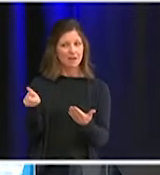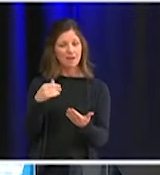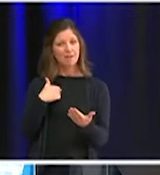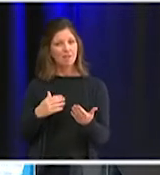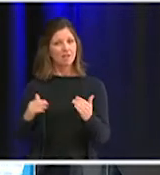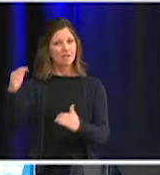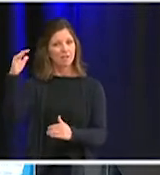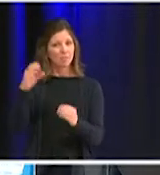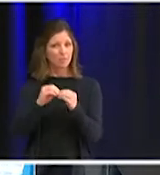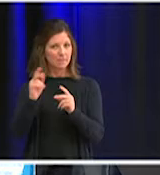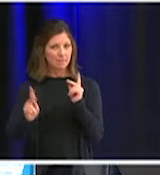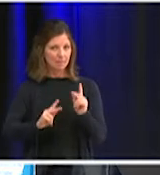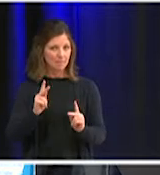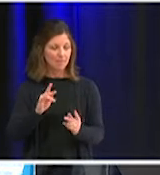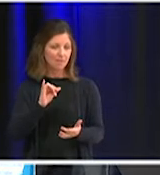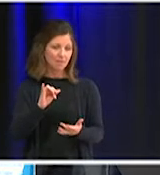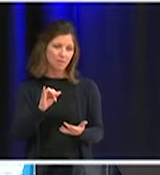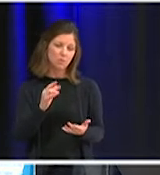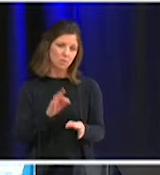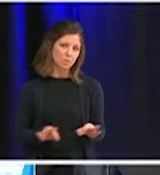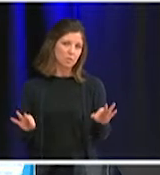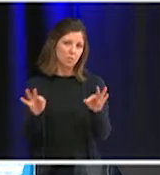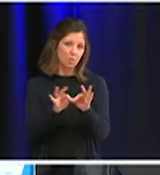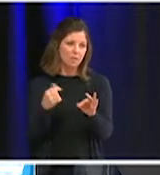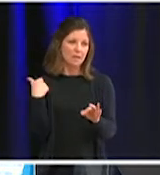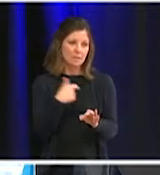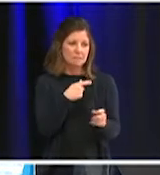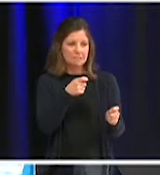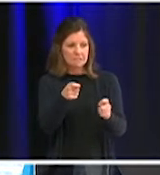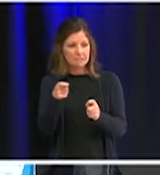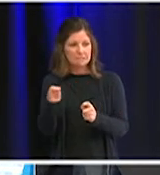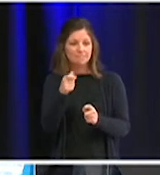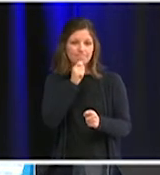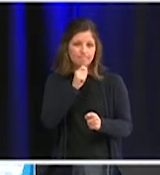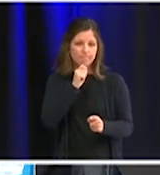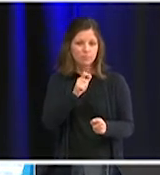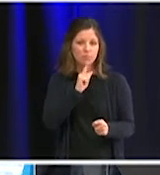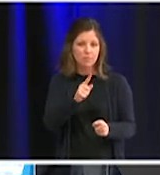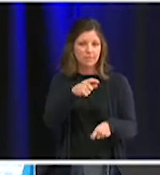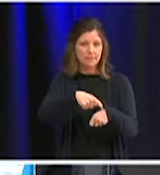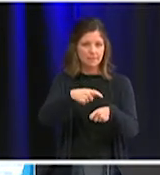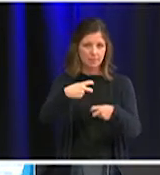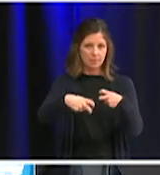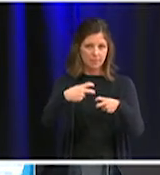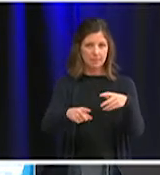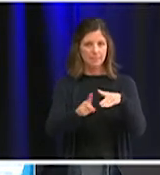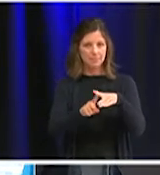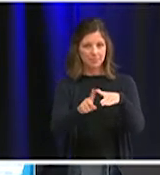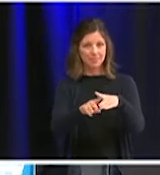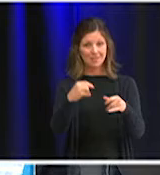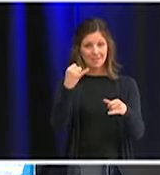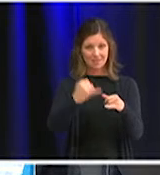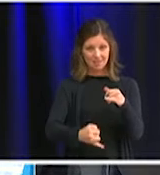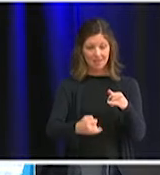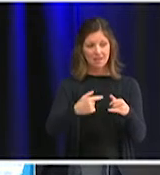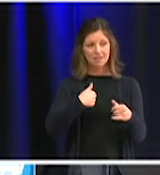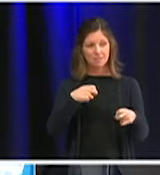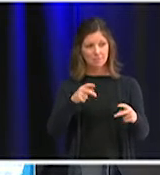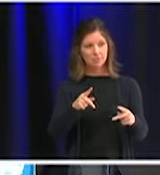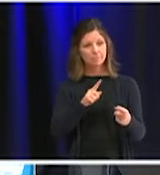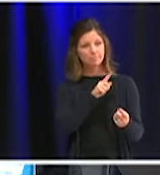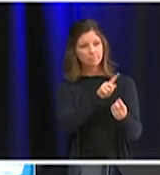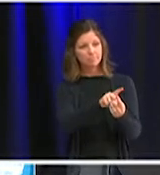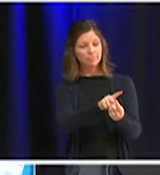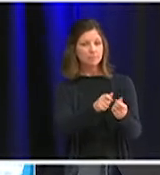as we deal with different real-time issues that pop up. Last but not least, I had a chance to talk to an administrator for the Federal